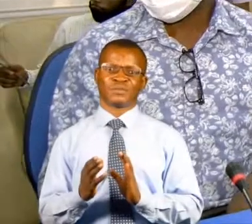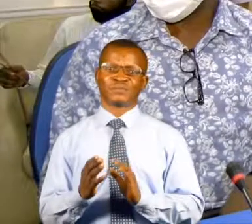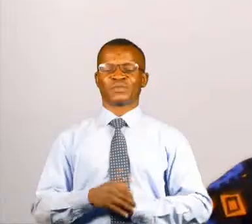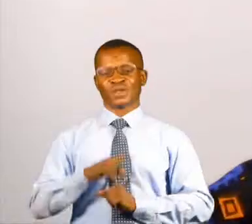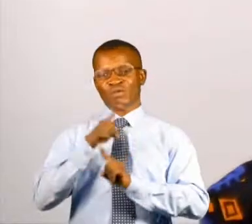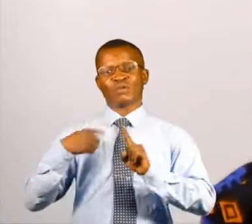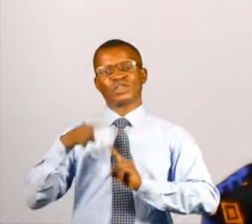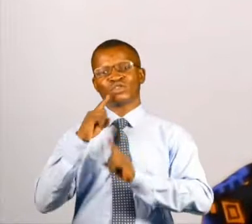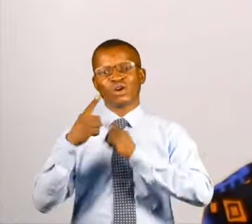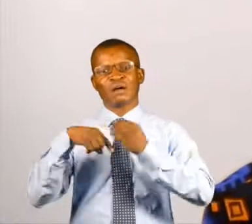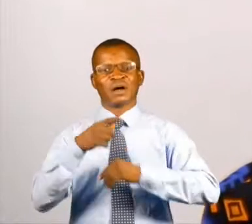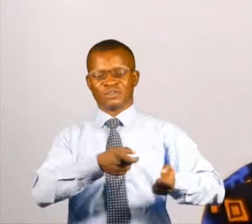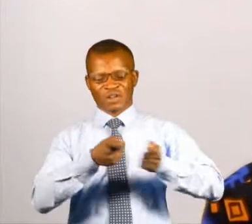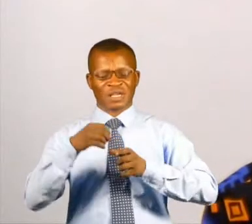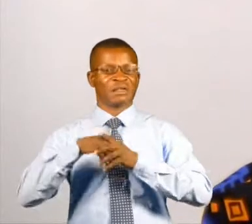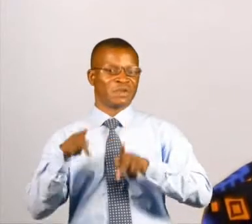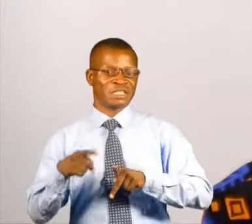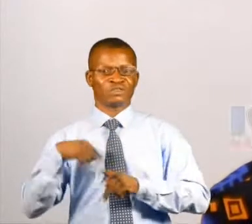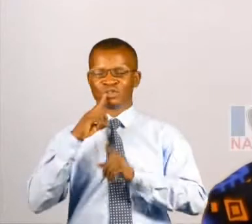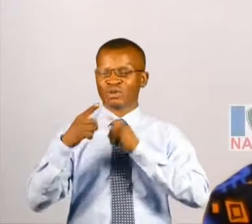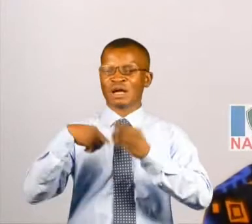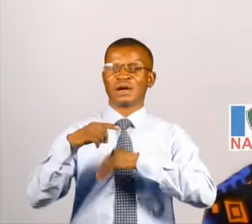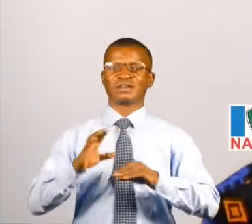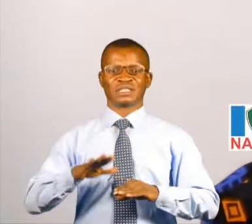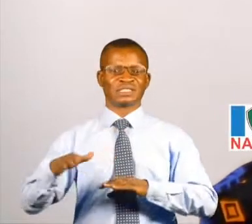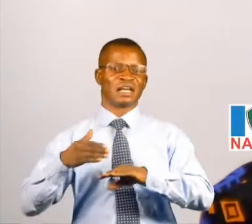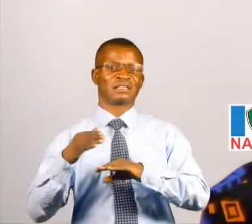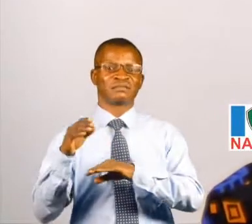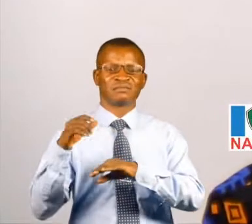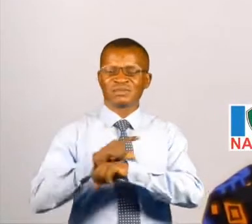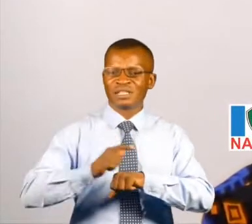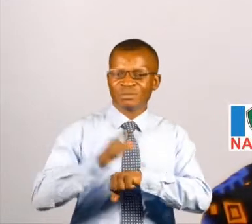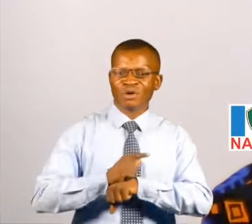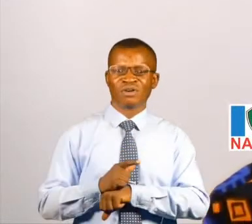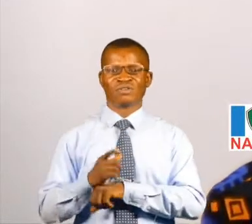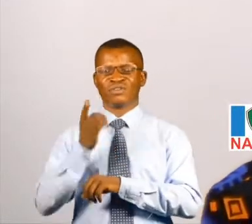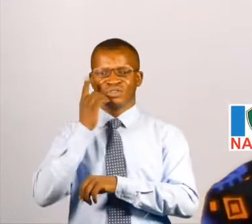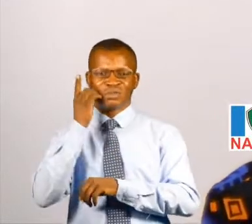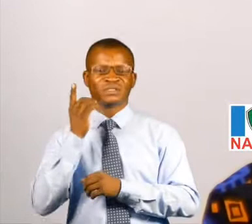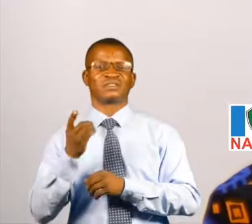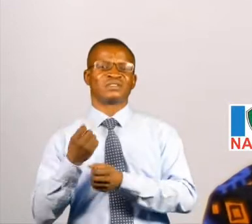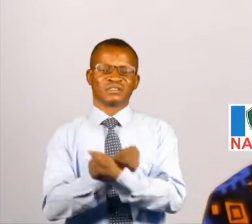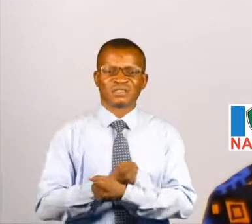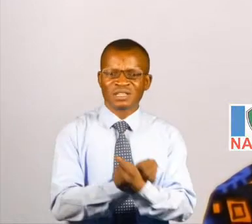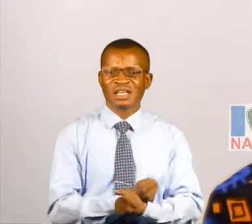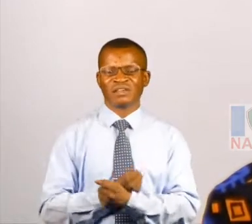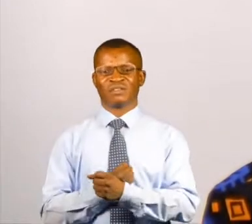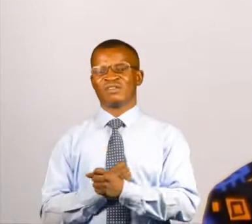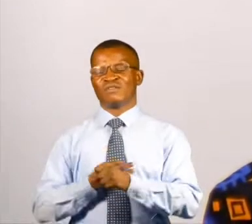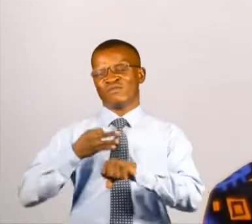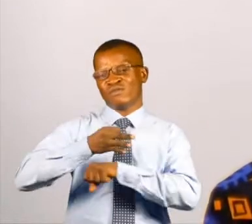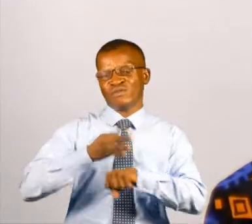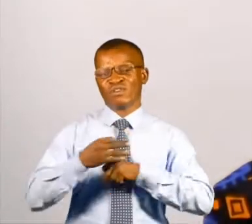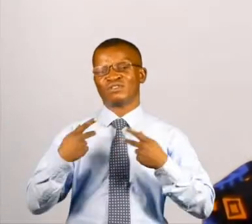State. When we talk about trafficking in persons, we talk about child labor, domestic servitude, we talk about forced prostitution,